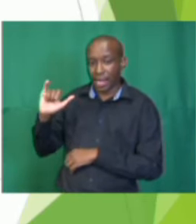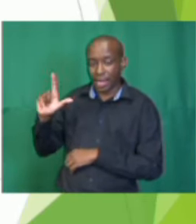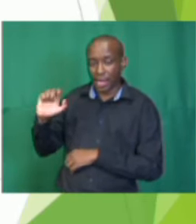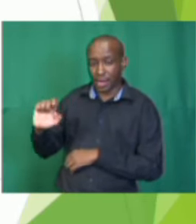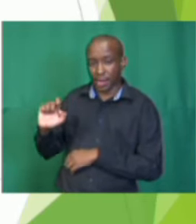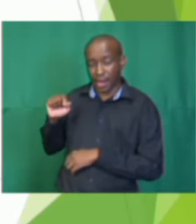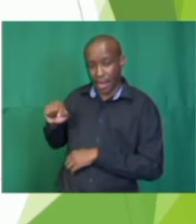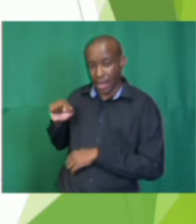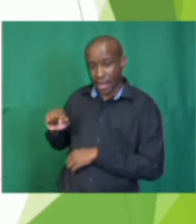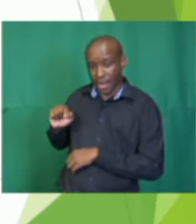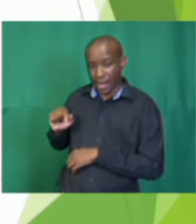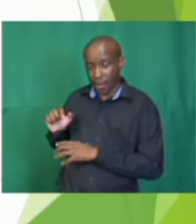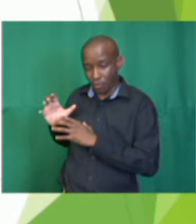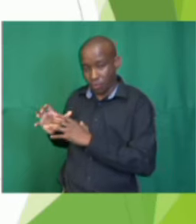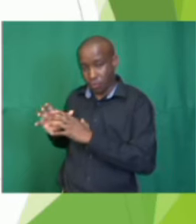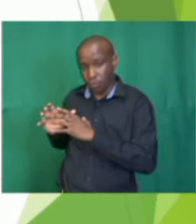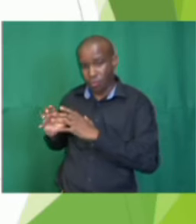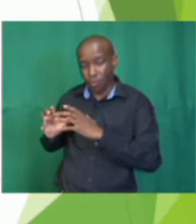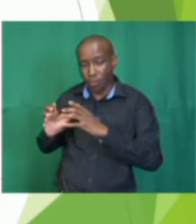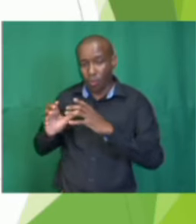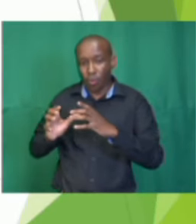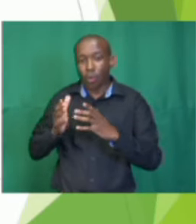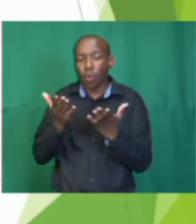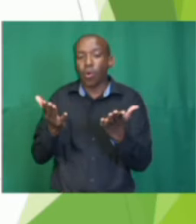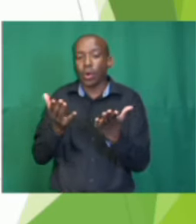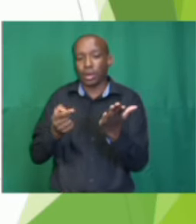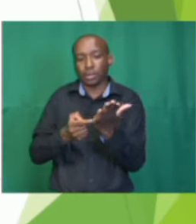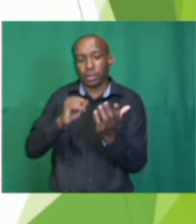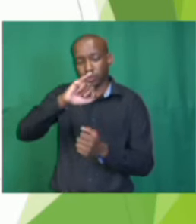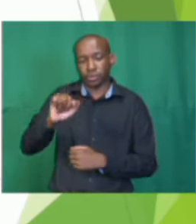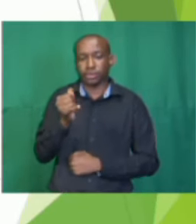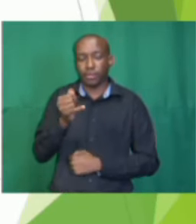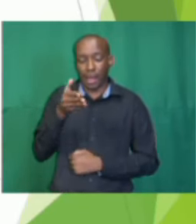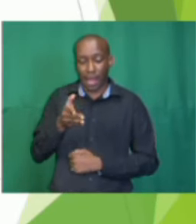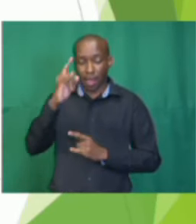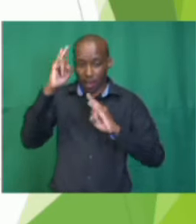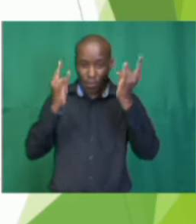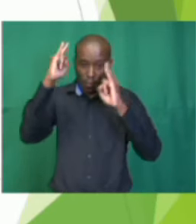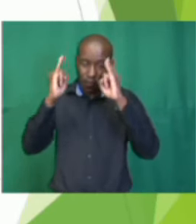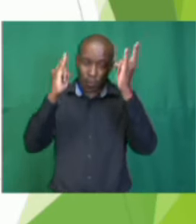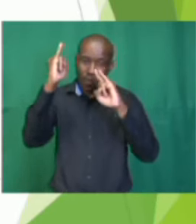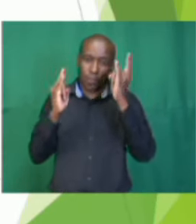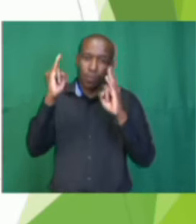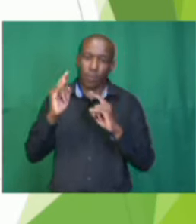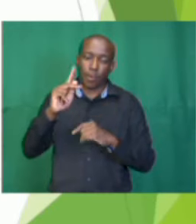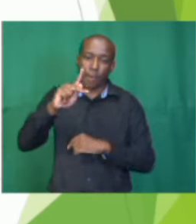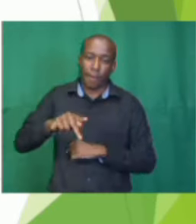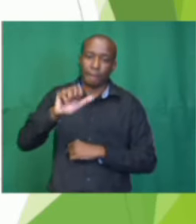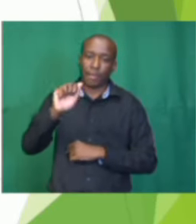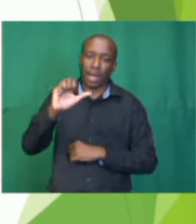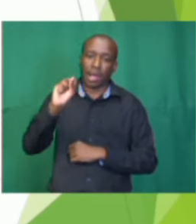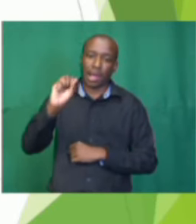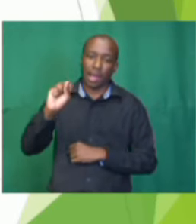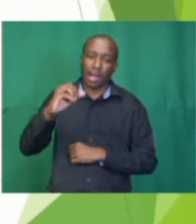for Jerusalem, where they were supposed to celebrate the festival of the Passover festival like any